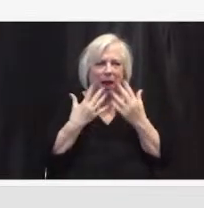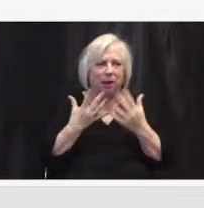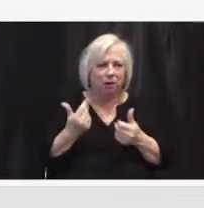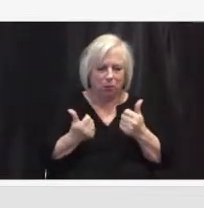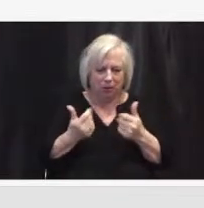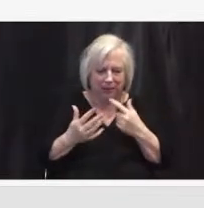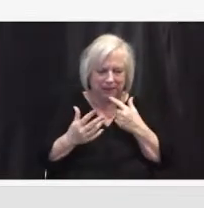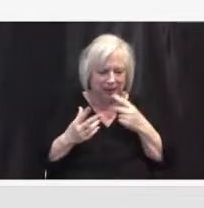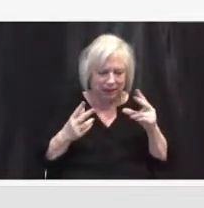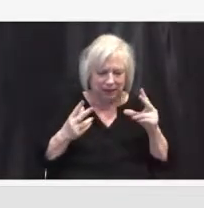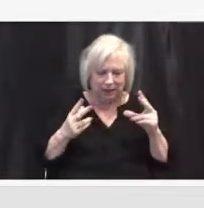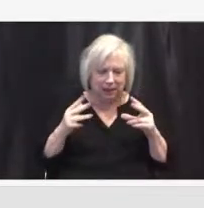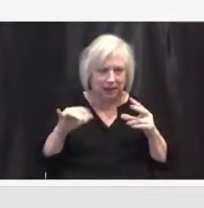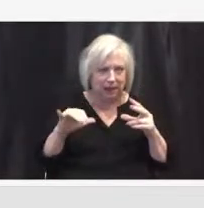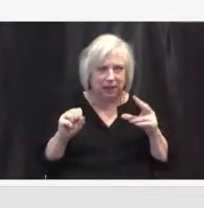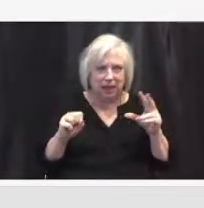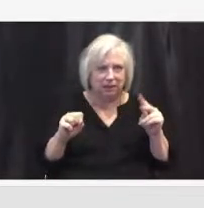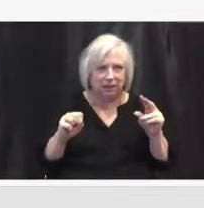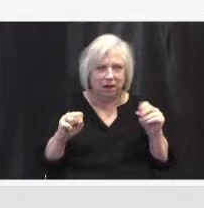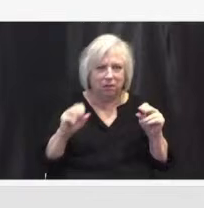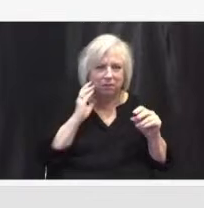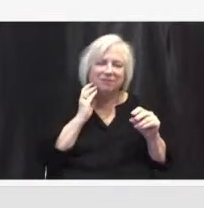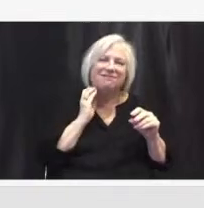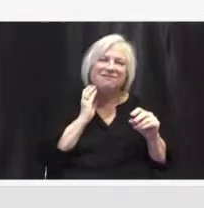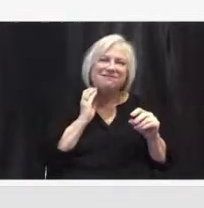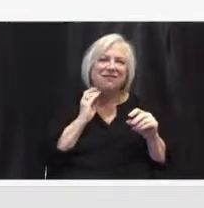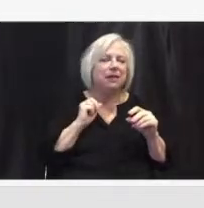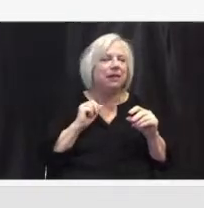what to say. I can't remember.